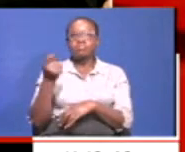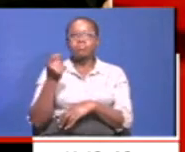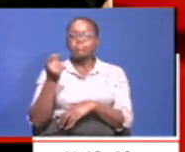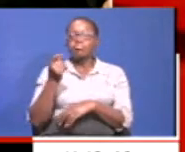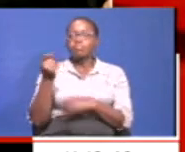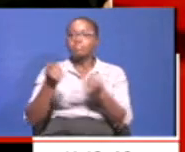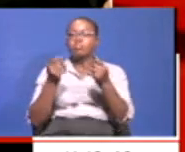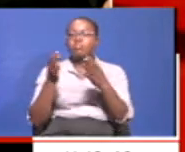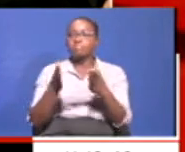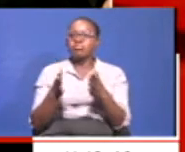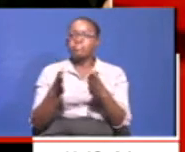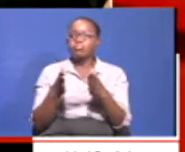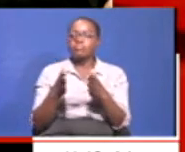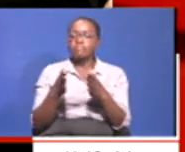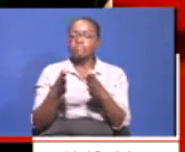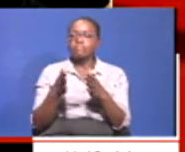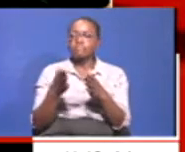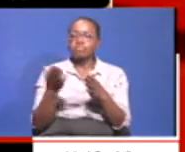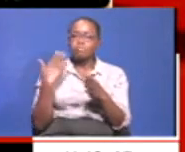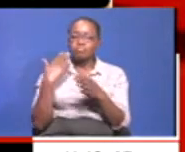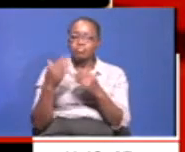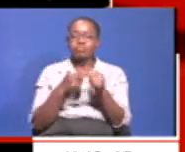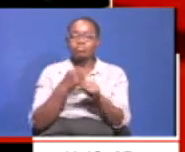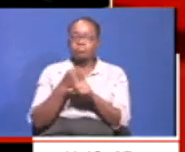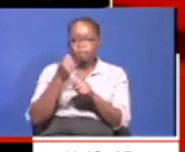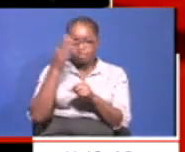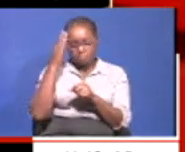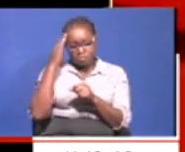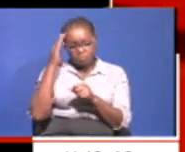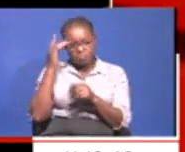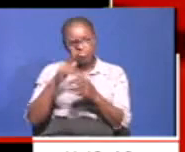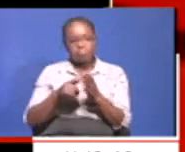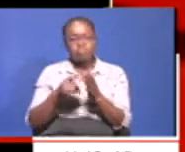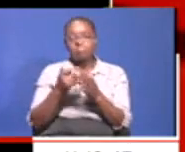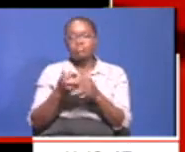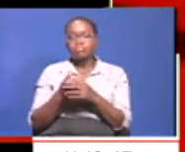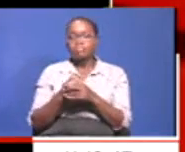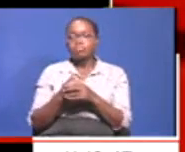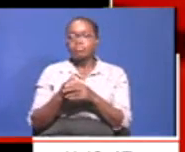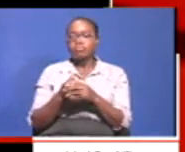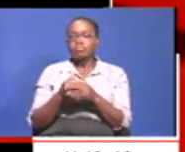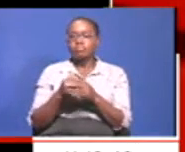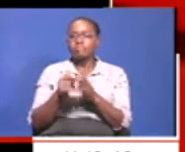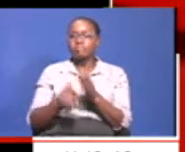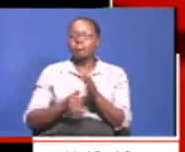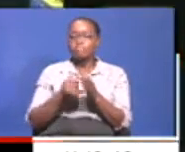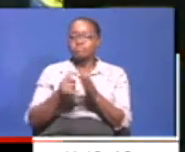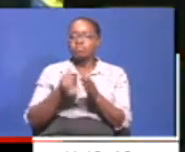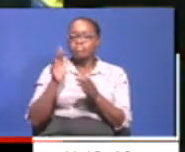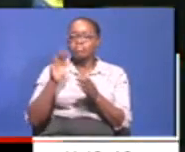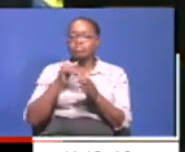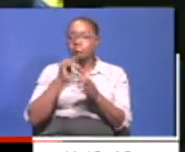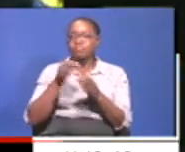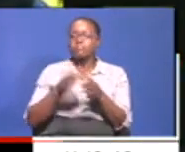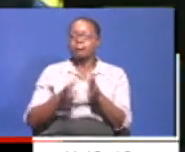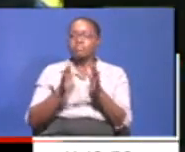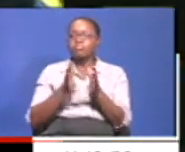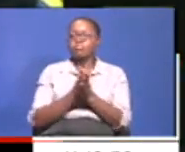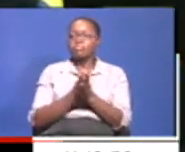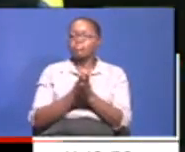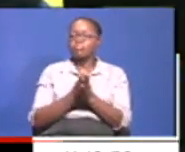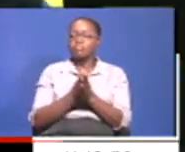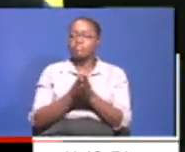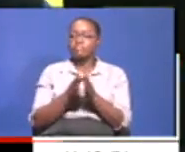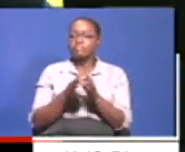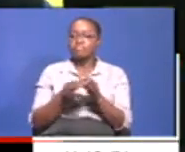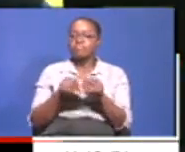safari last year came to realize what's allowed, what's not allowed? Well, you just have to fall in within those